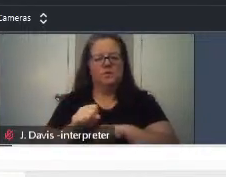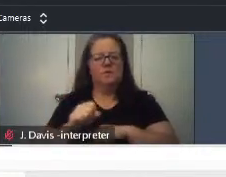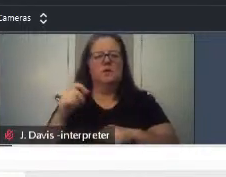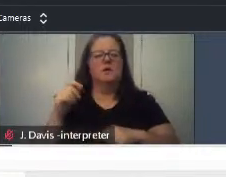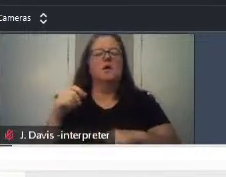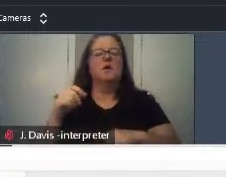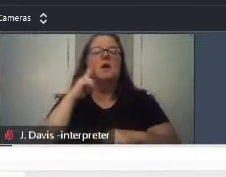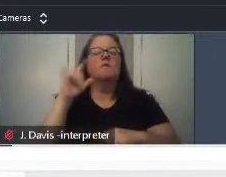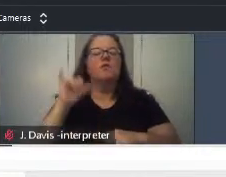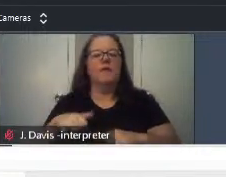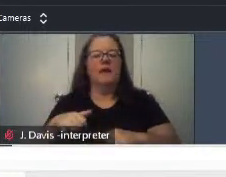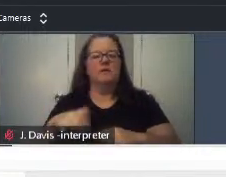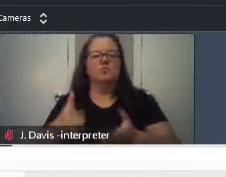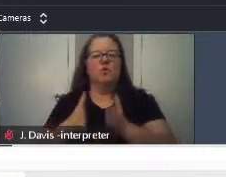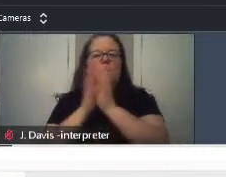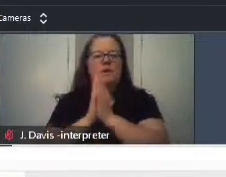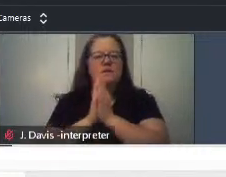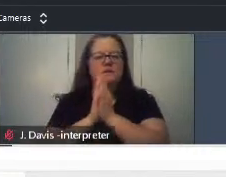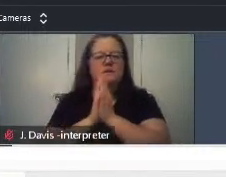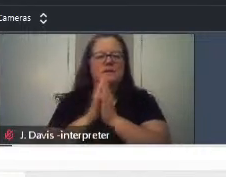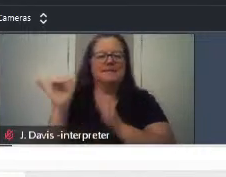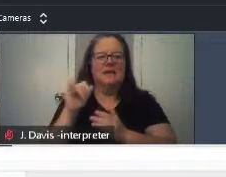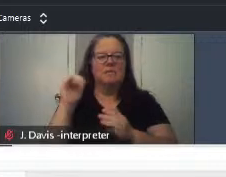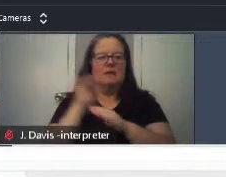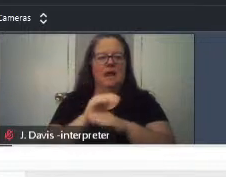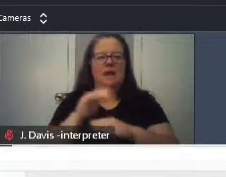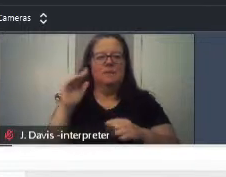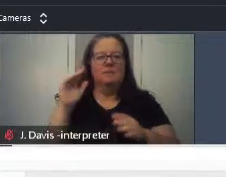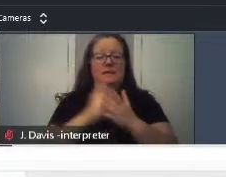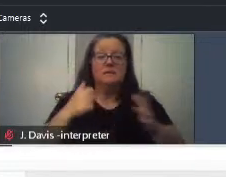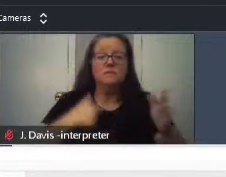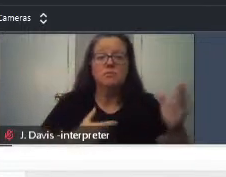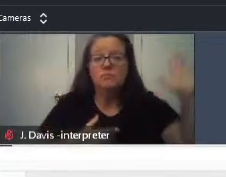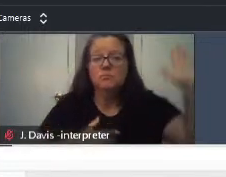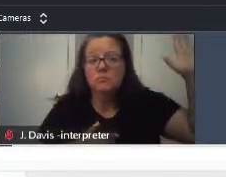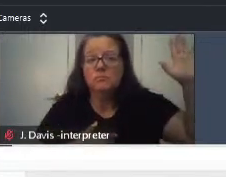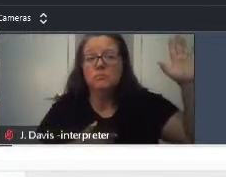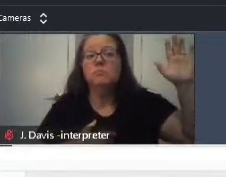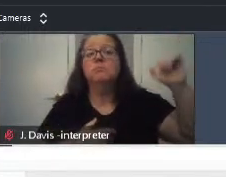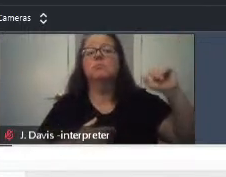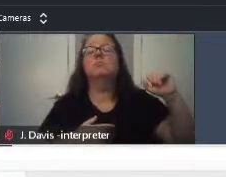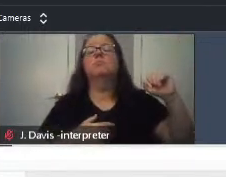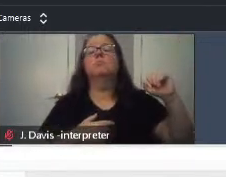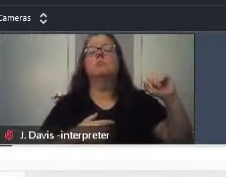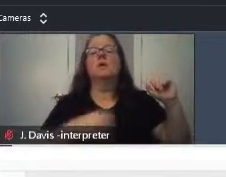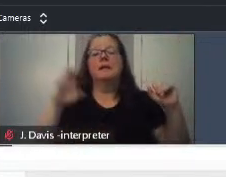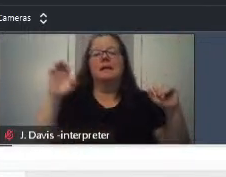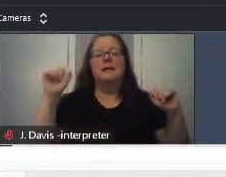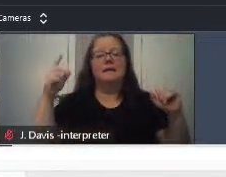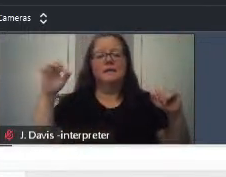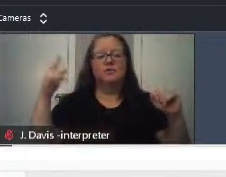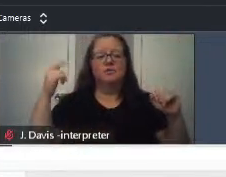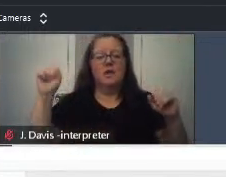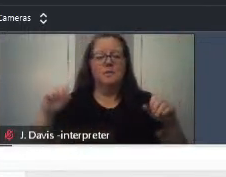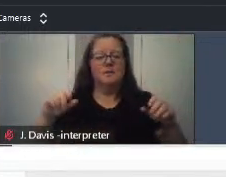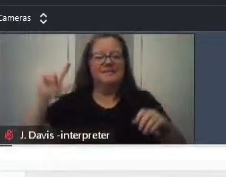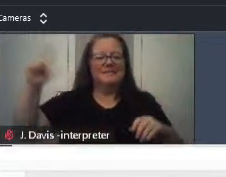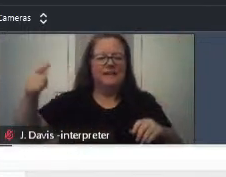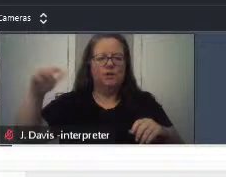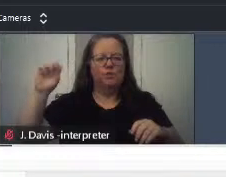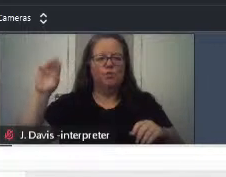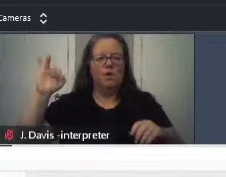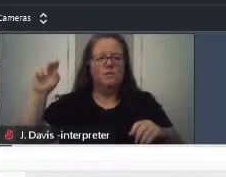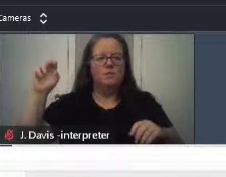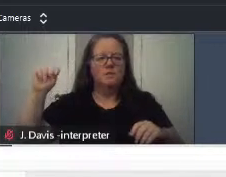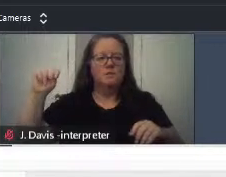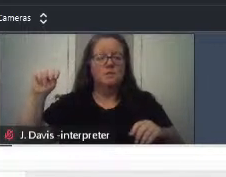by the administration. There's also a request for same 9 minutes. Can I get a motion to take up all three items? Moved by, Easter Thomas, seconded by Robinson. Someone